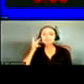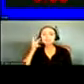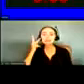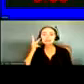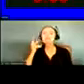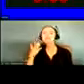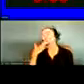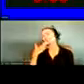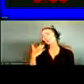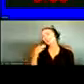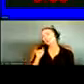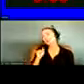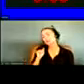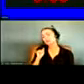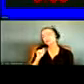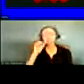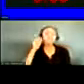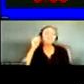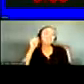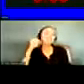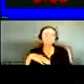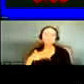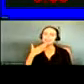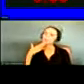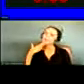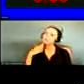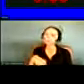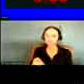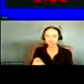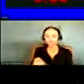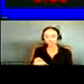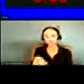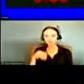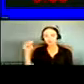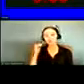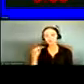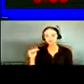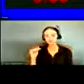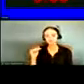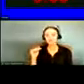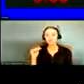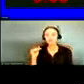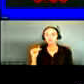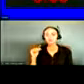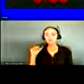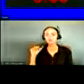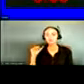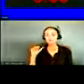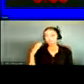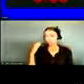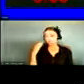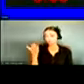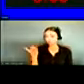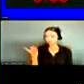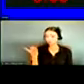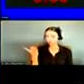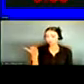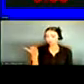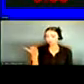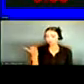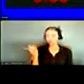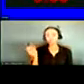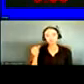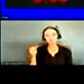Thank you. Yes. Thank you. Councilmember McDuffie votes yes. Chairman Mendelson,